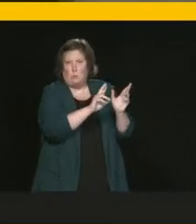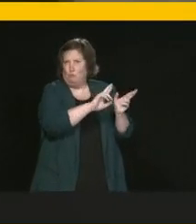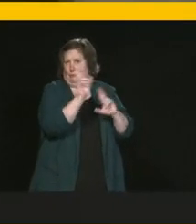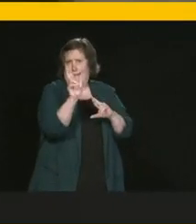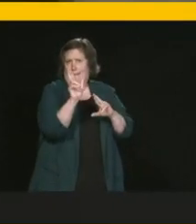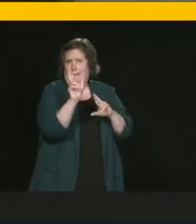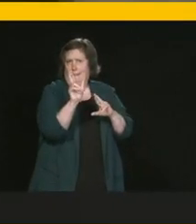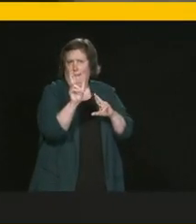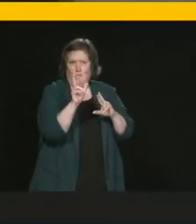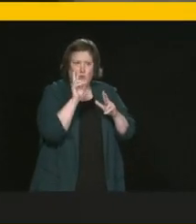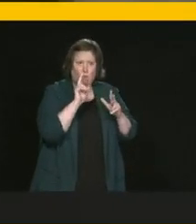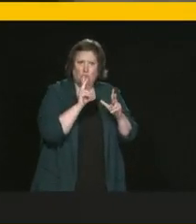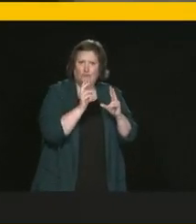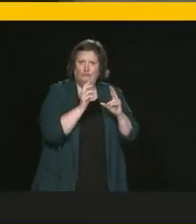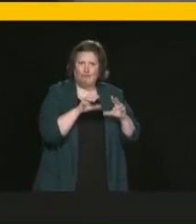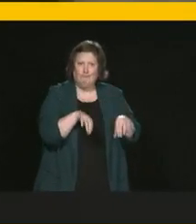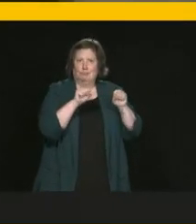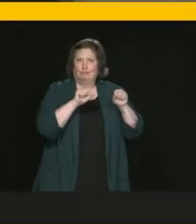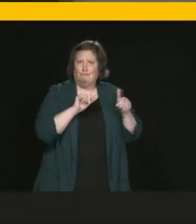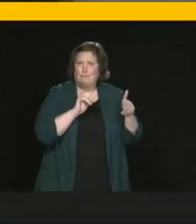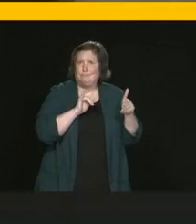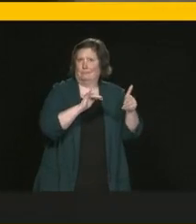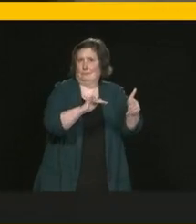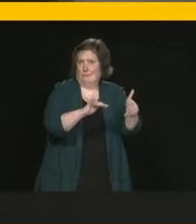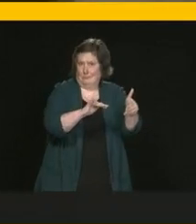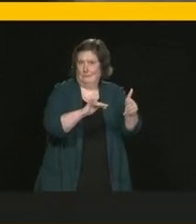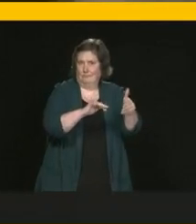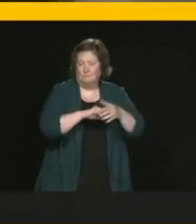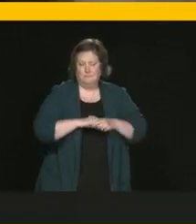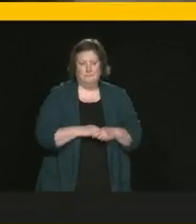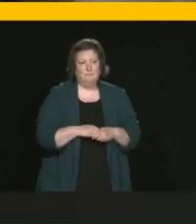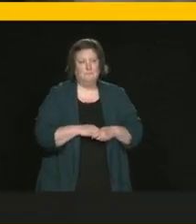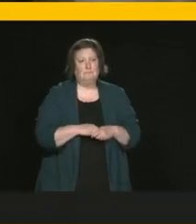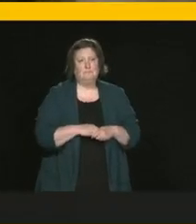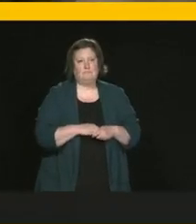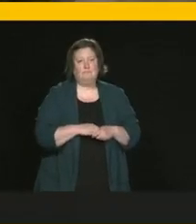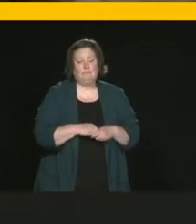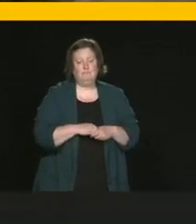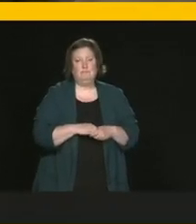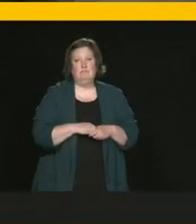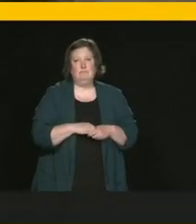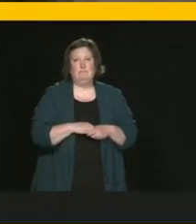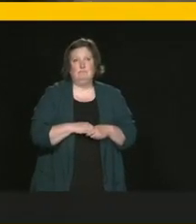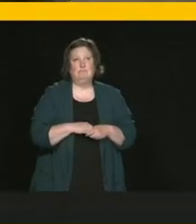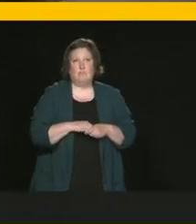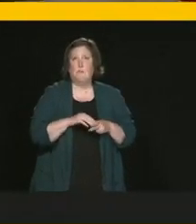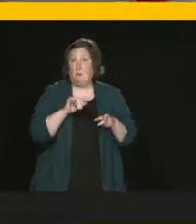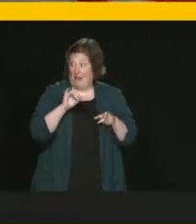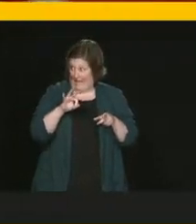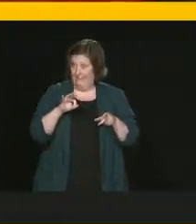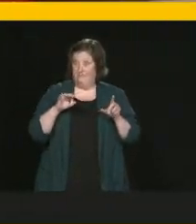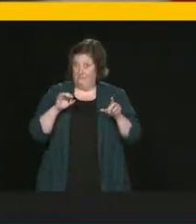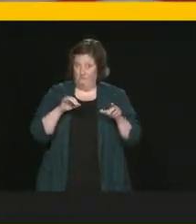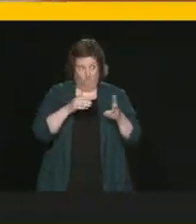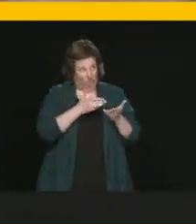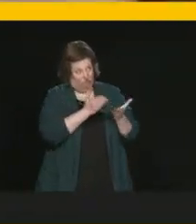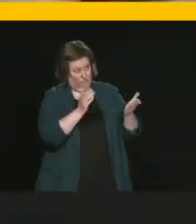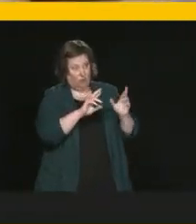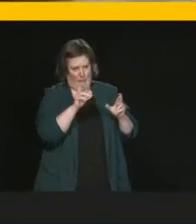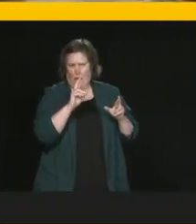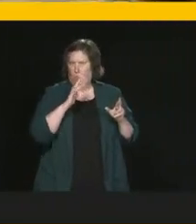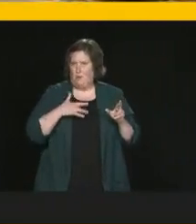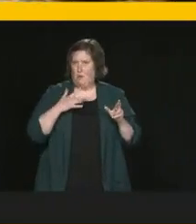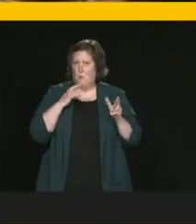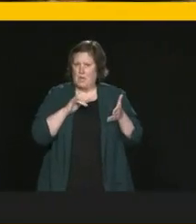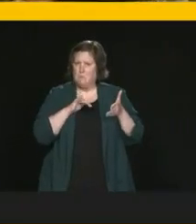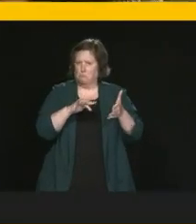If we do decide to have these studies done in Canada, it could be done swiftly. Thank you. Micheline, a follow-up? Okay. If you want to keep